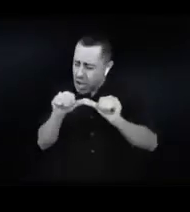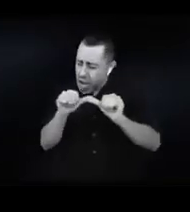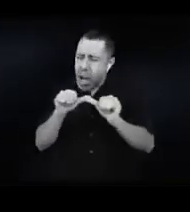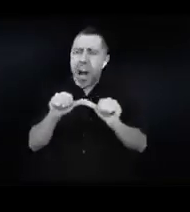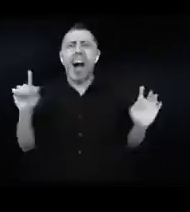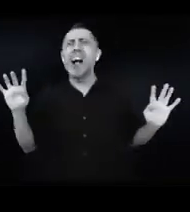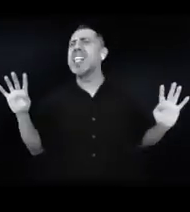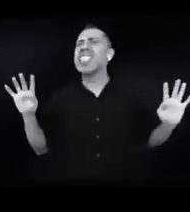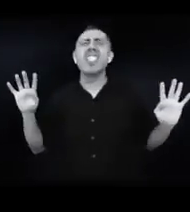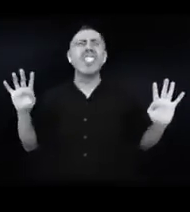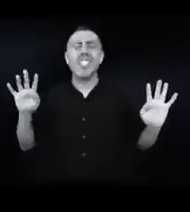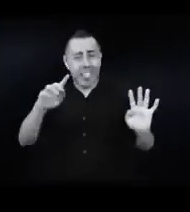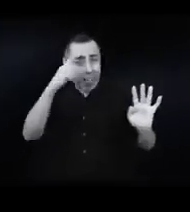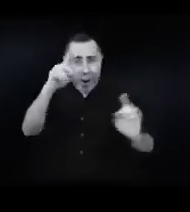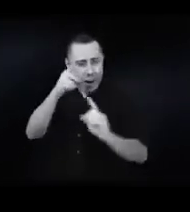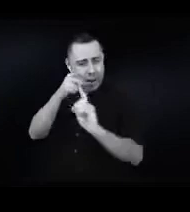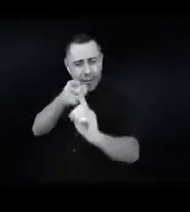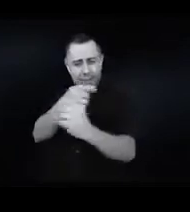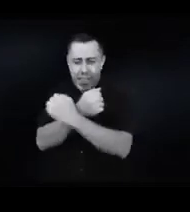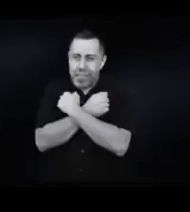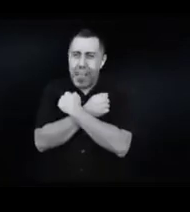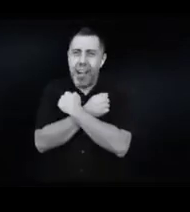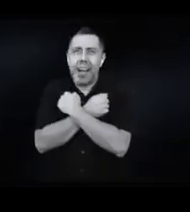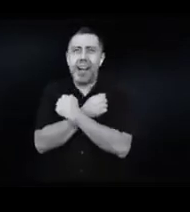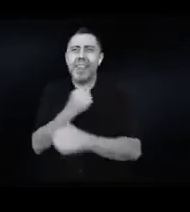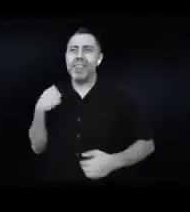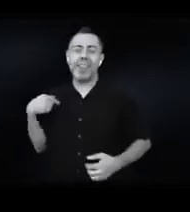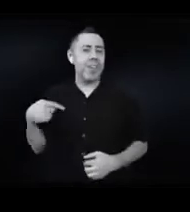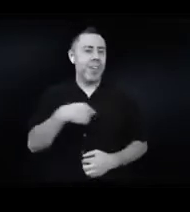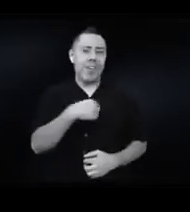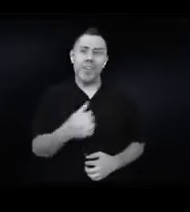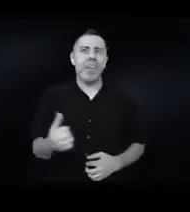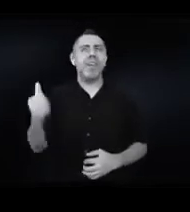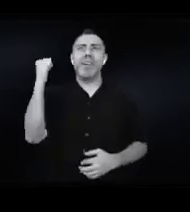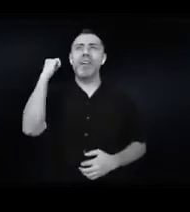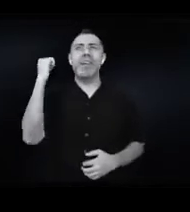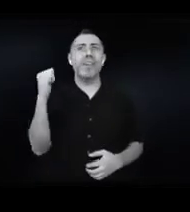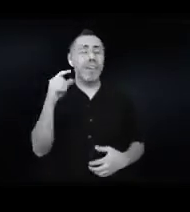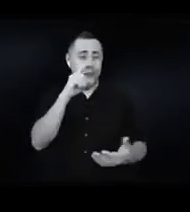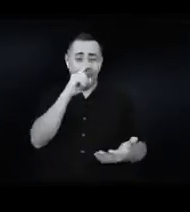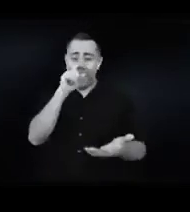fall down. We stand in love.